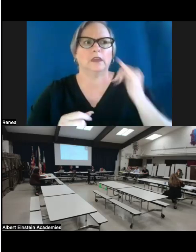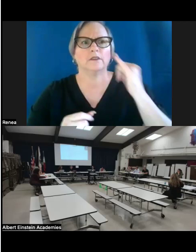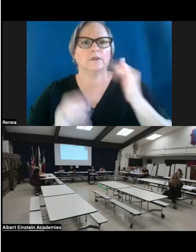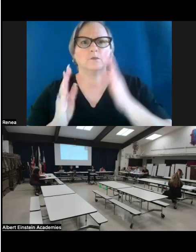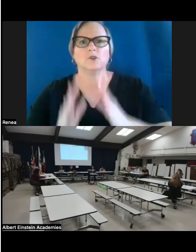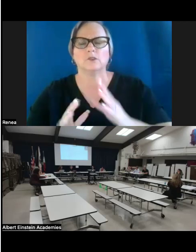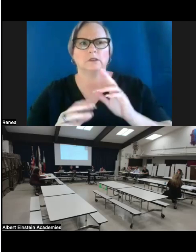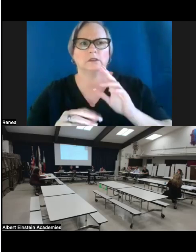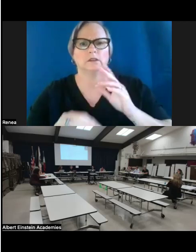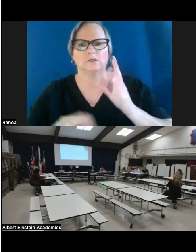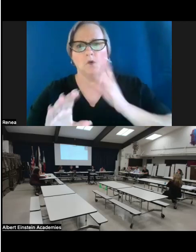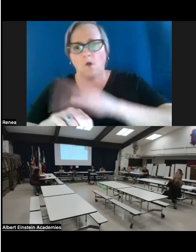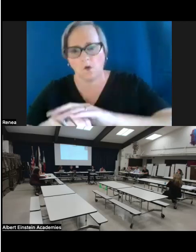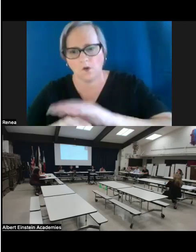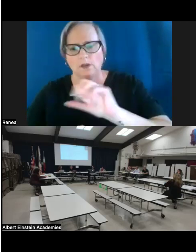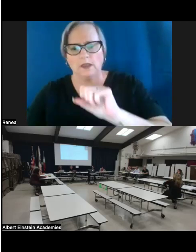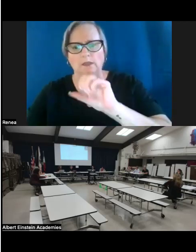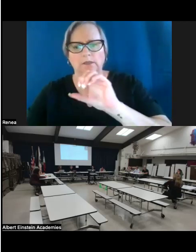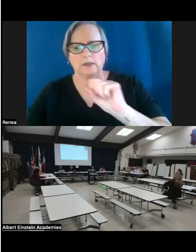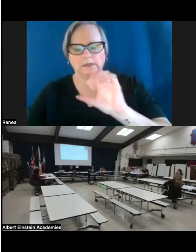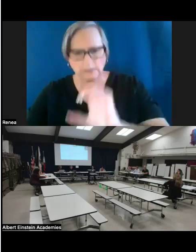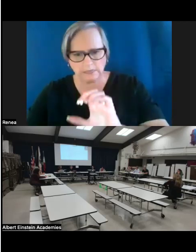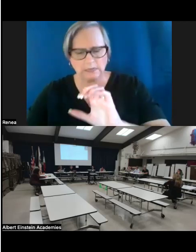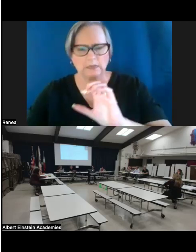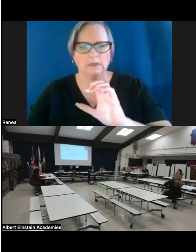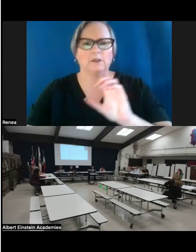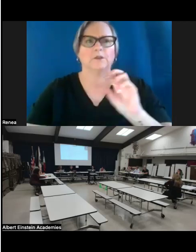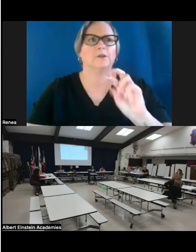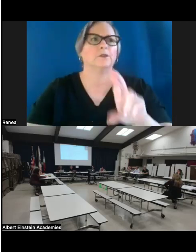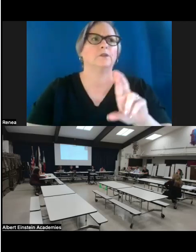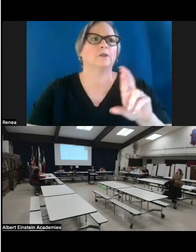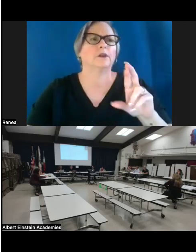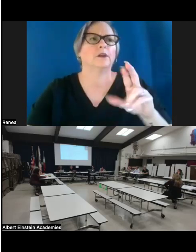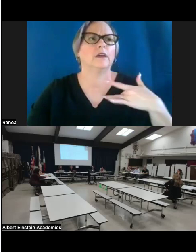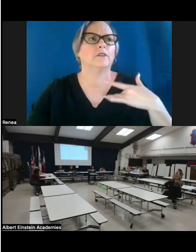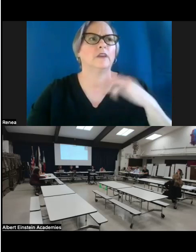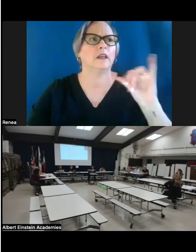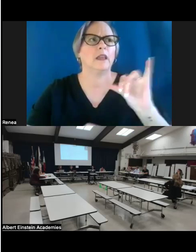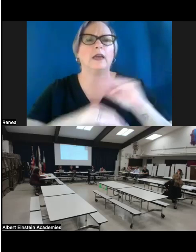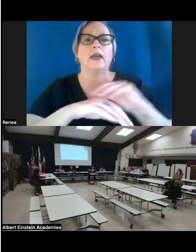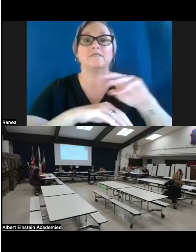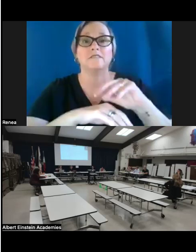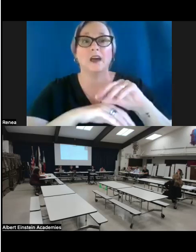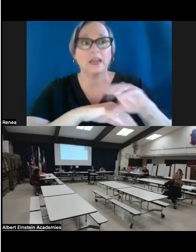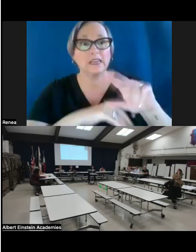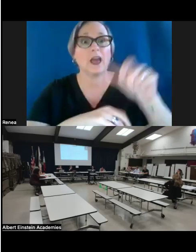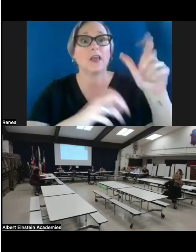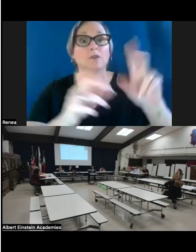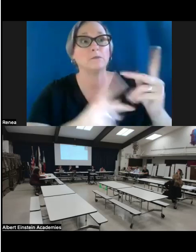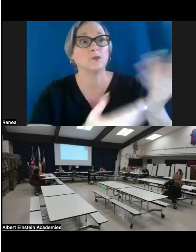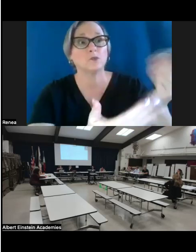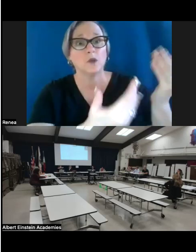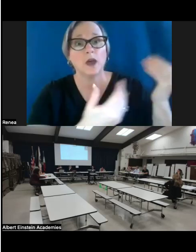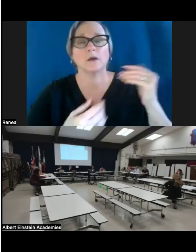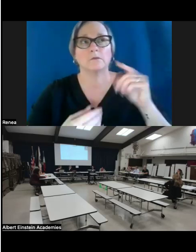workshop. I think the workshops are that perfect avenue for that, but I just feel like when inviting others to come in, if they're only